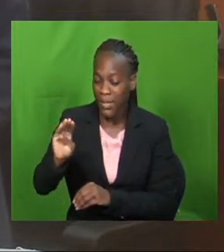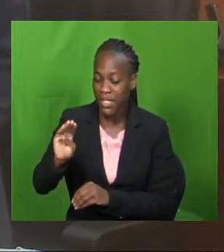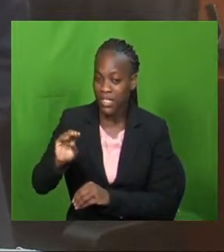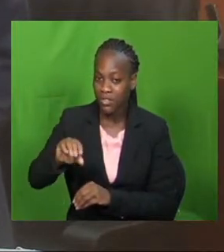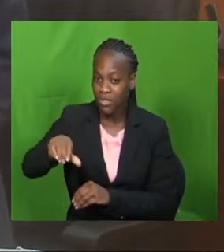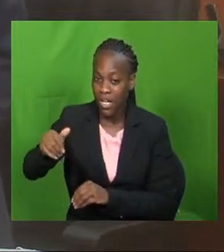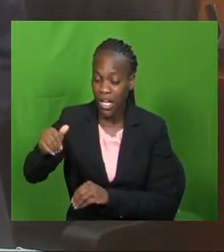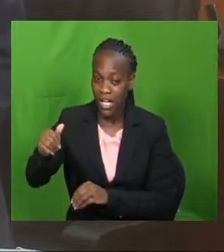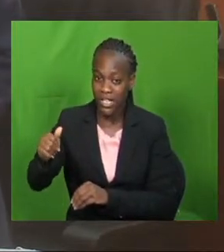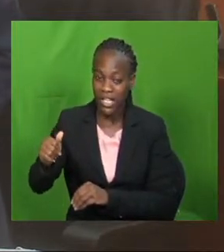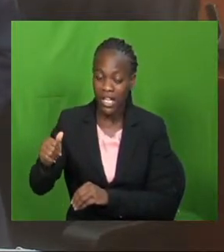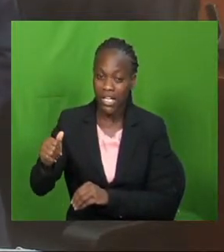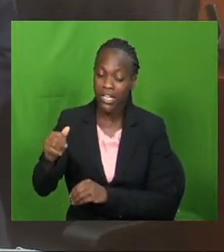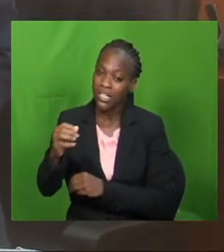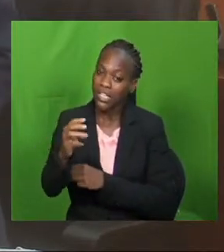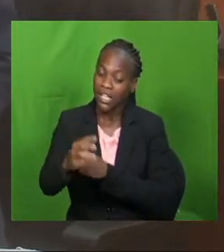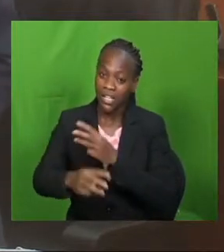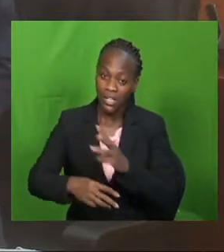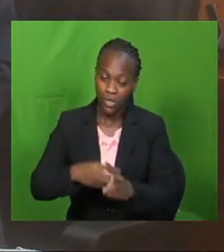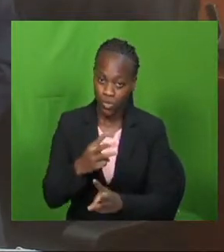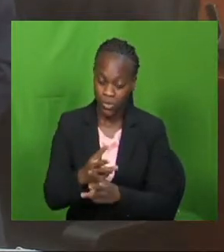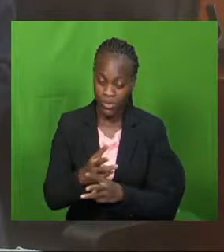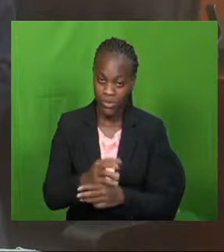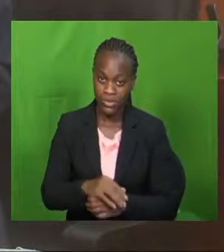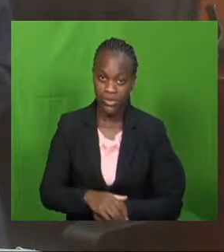the world. Mr. Speaker,